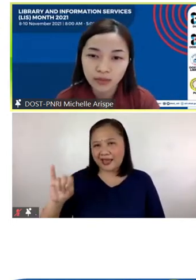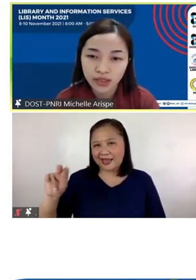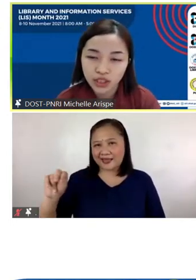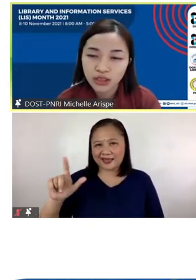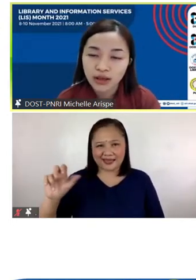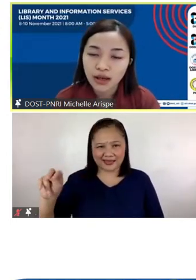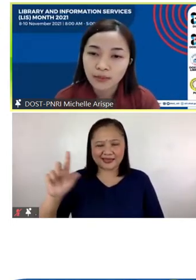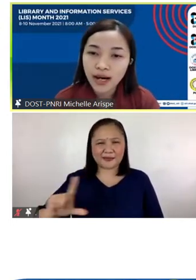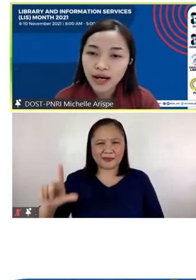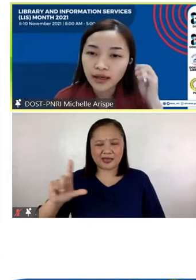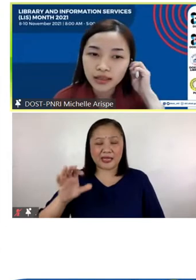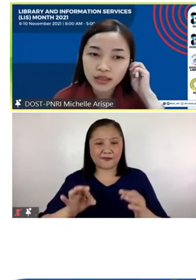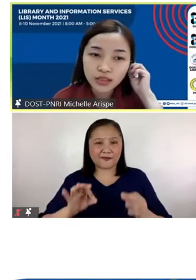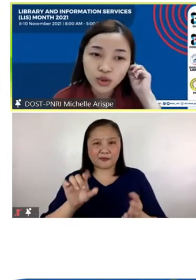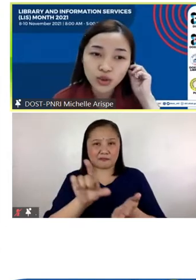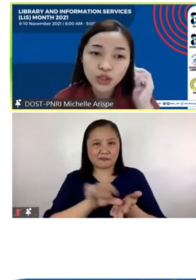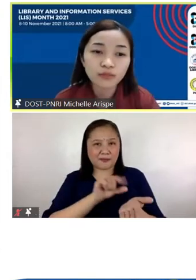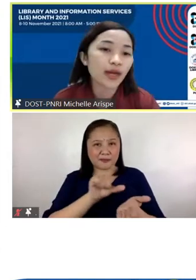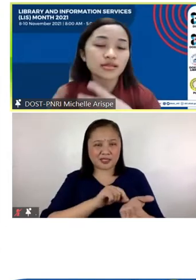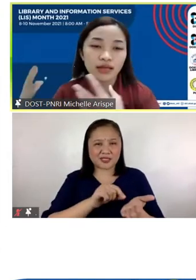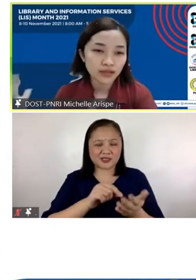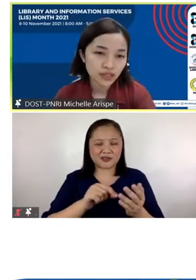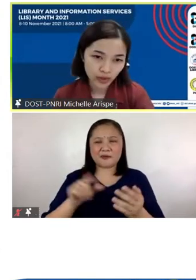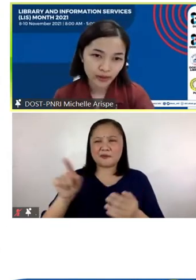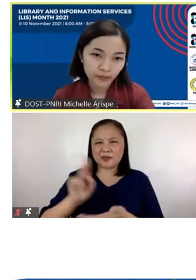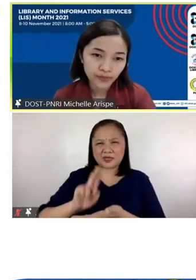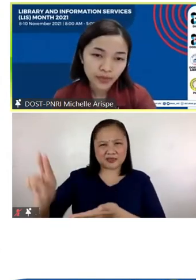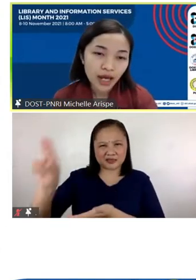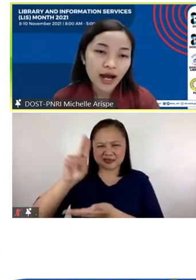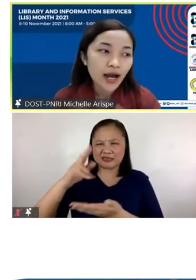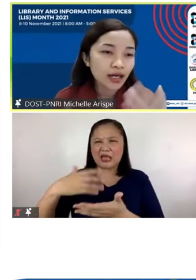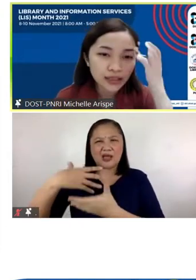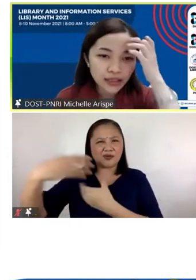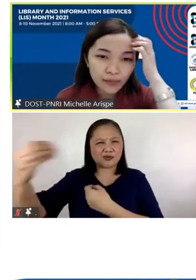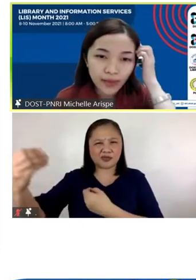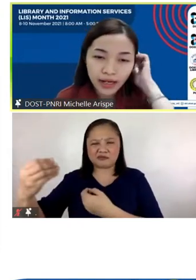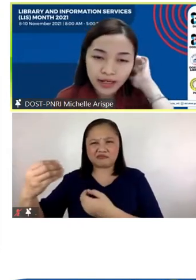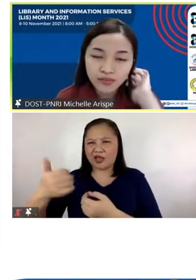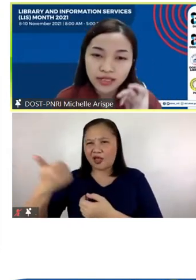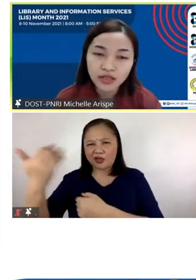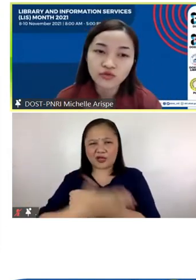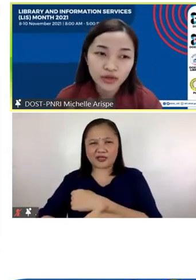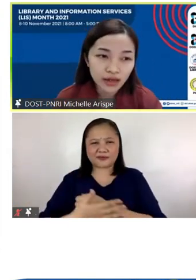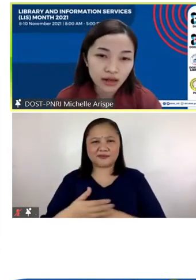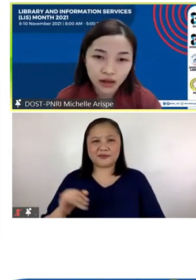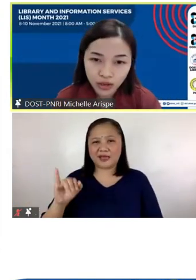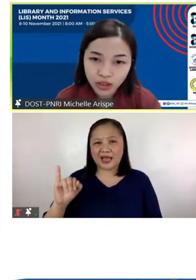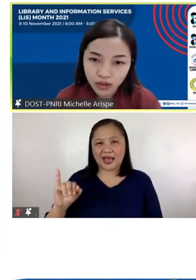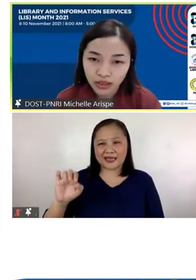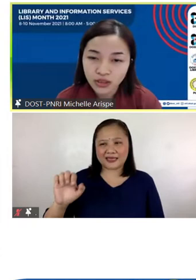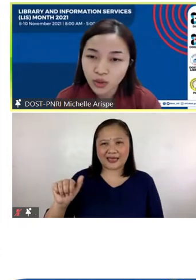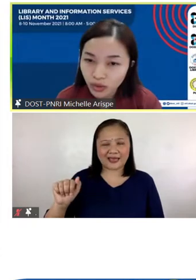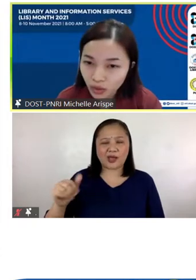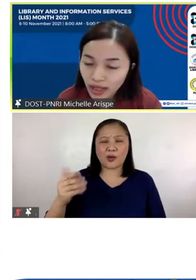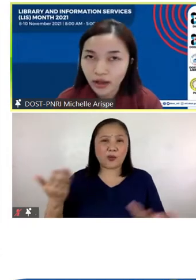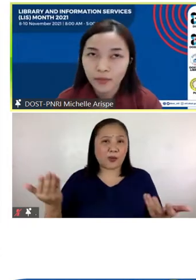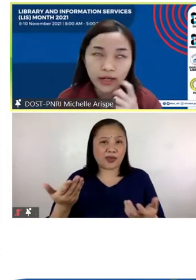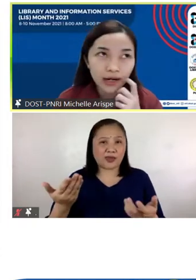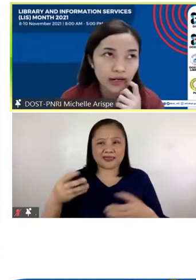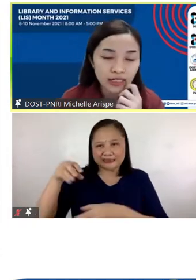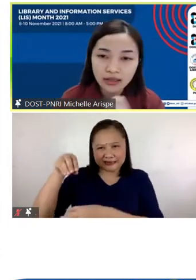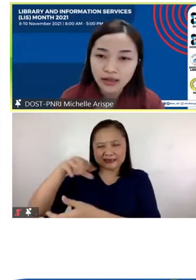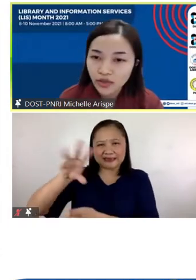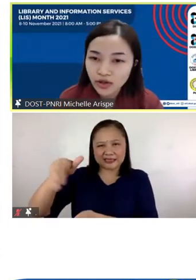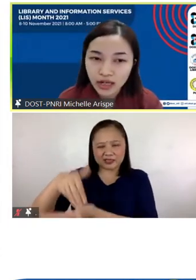material is published by an institution based elsewhere. Ang IAEA pala is based in Vienna, Austria. So